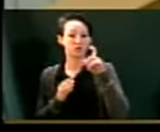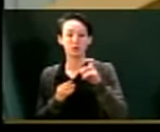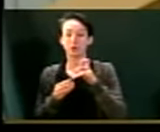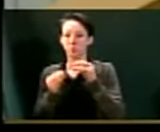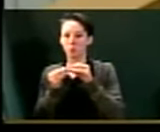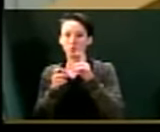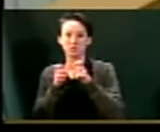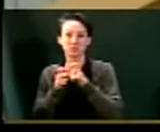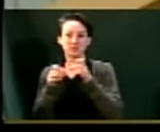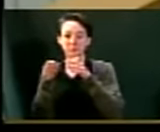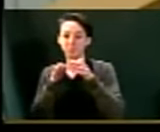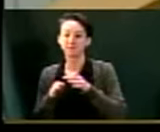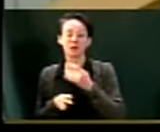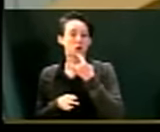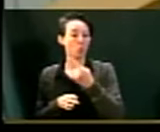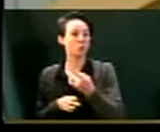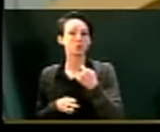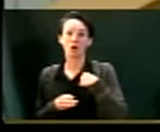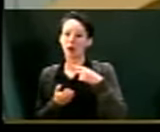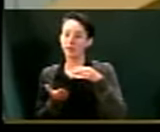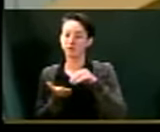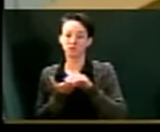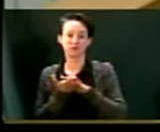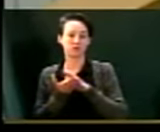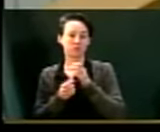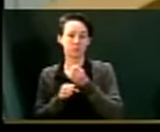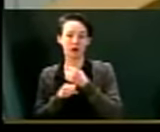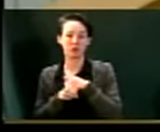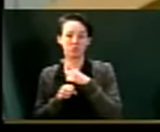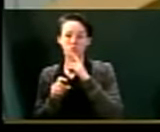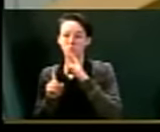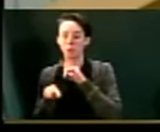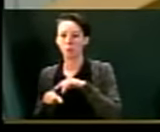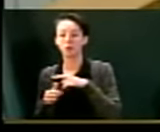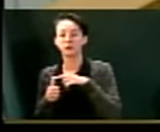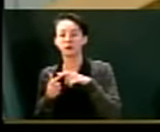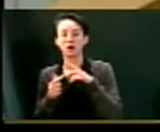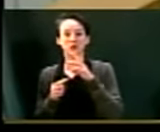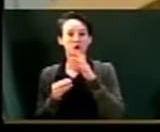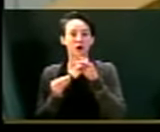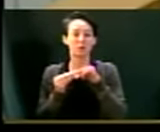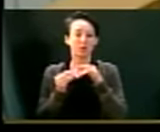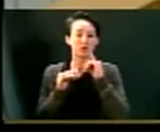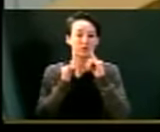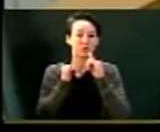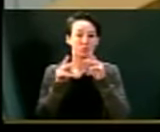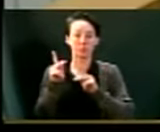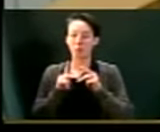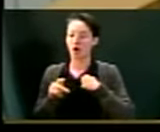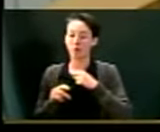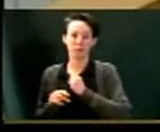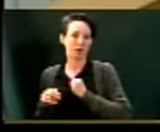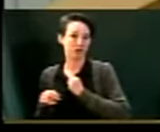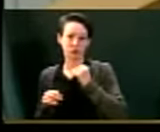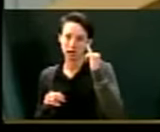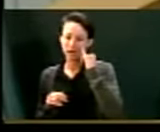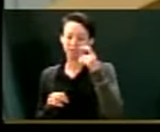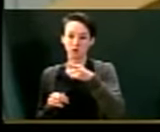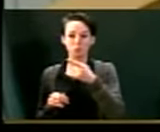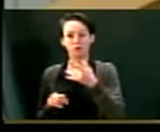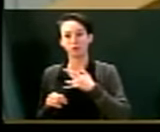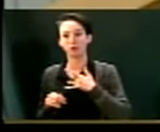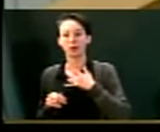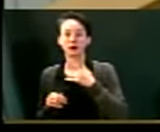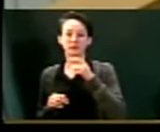told you all this stuff. I'd made reports, talked about interviewing people. I apologize if you feel like that you weren't given